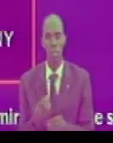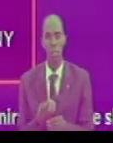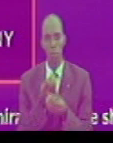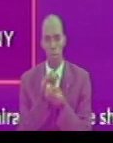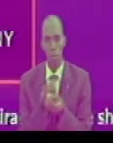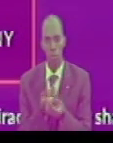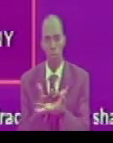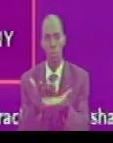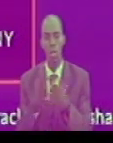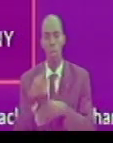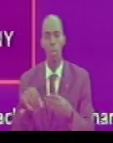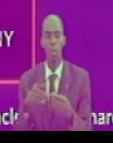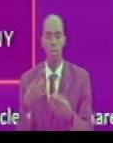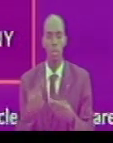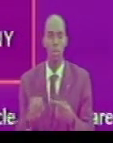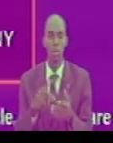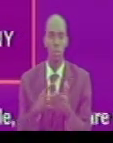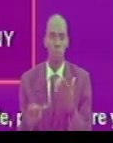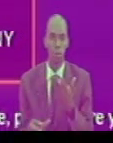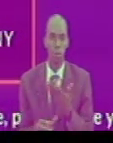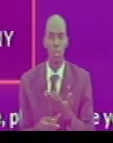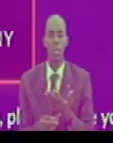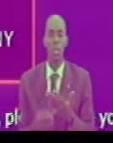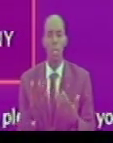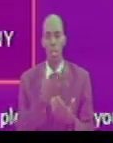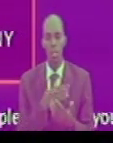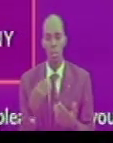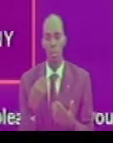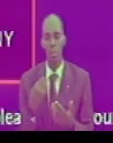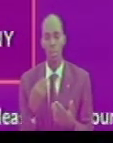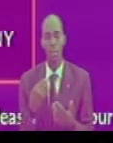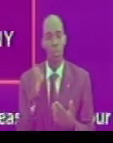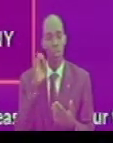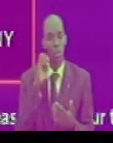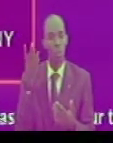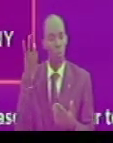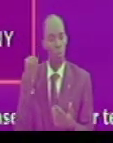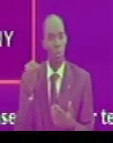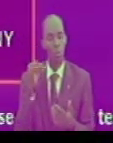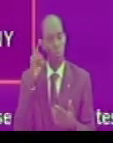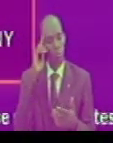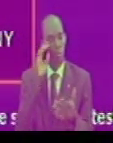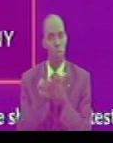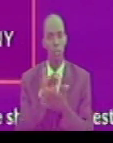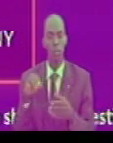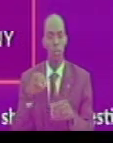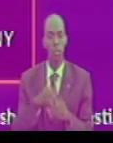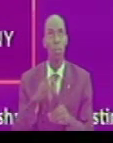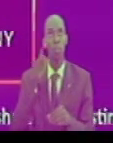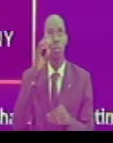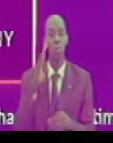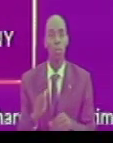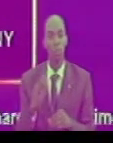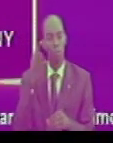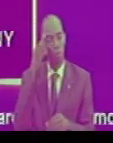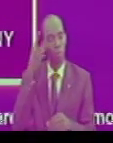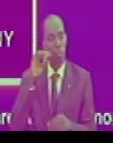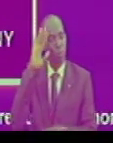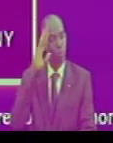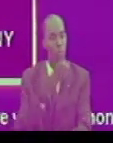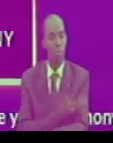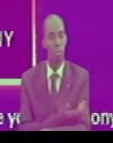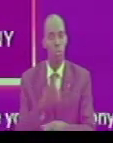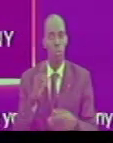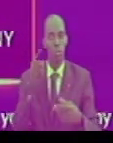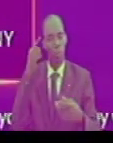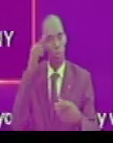God on behalf of his son for a miracle. And as he wrote, after the prayers of the man of God,